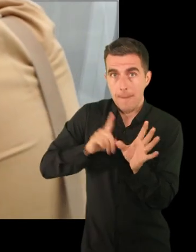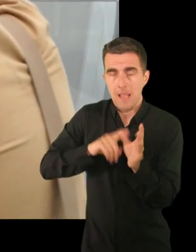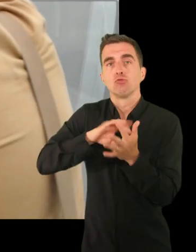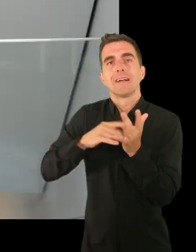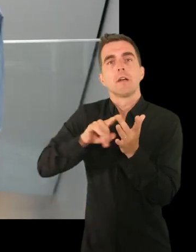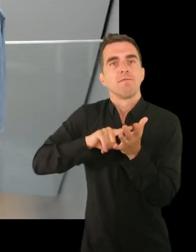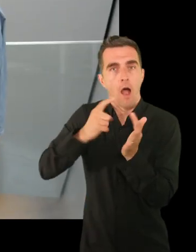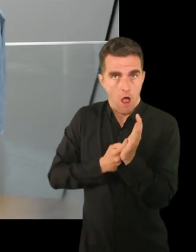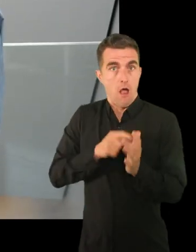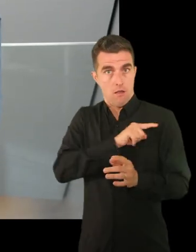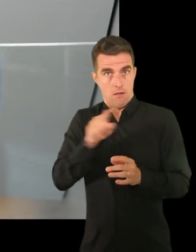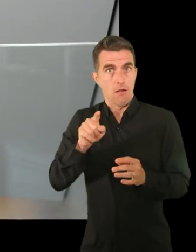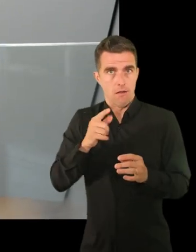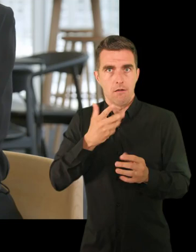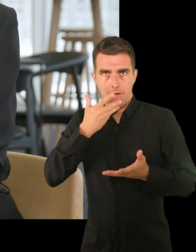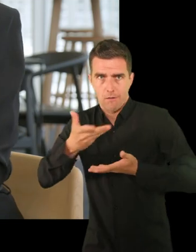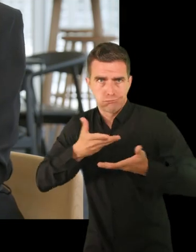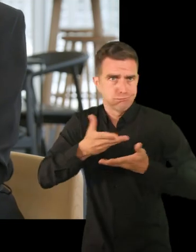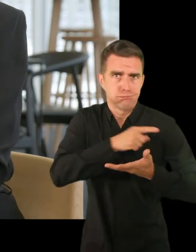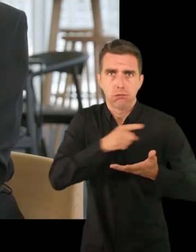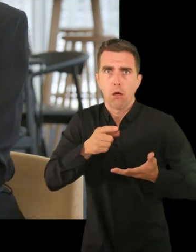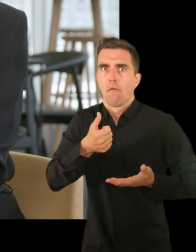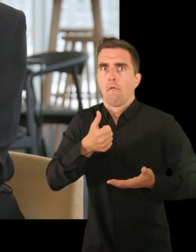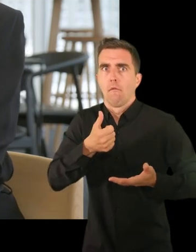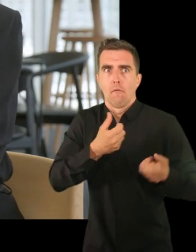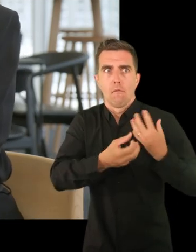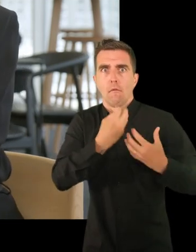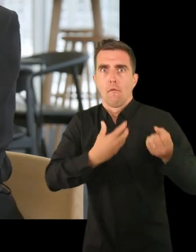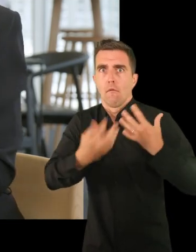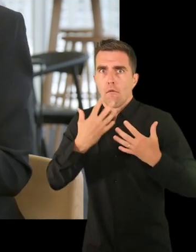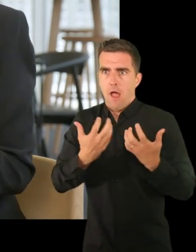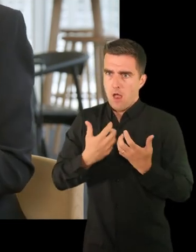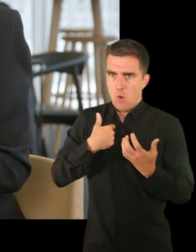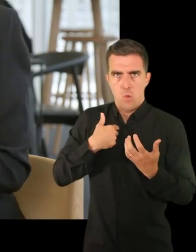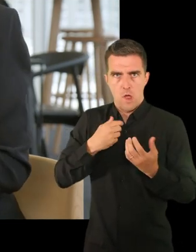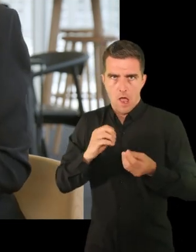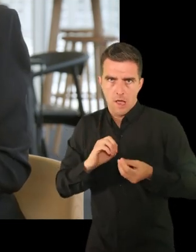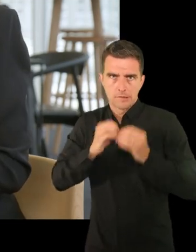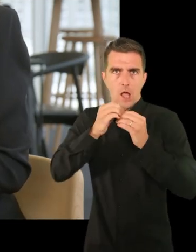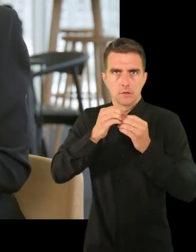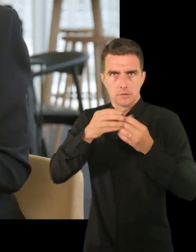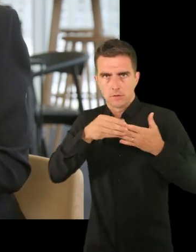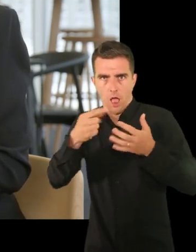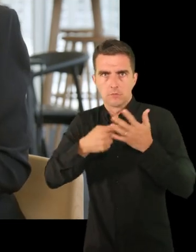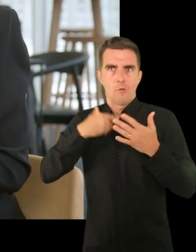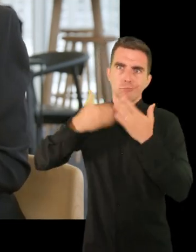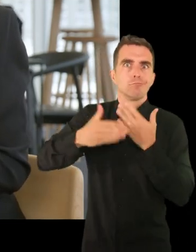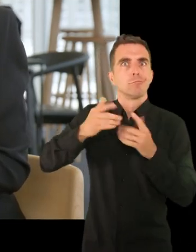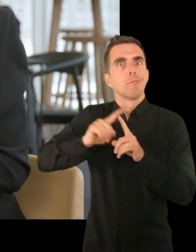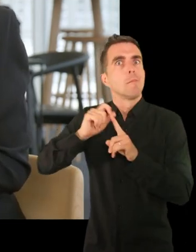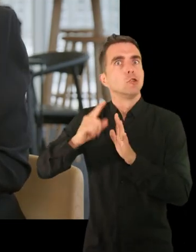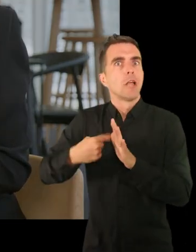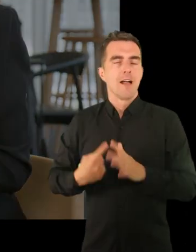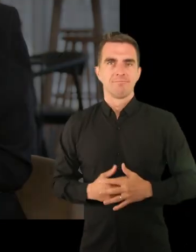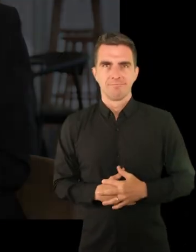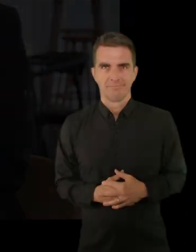Amy Kavanagh and Christopher Lang. The conversations we had with them will feed back into our design guidance for future projects.